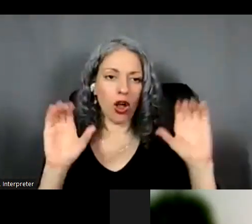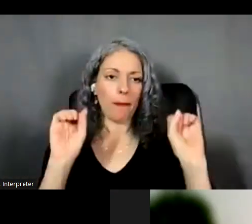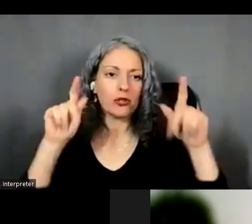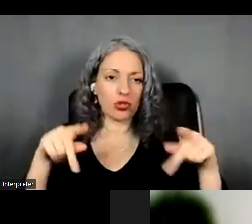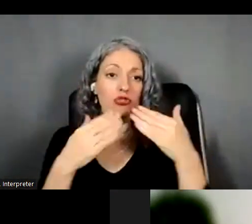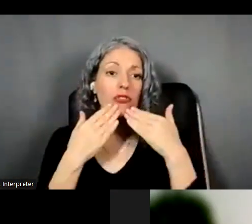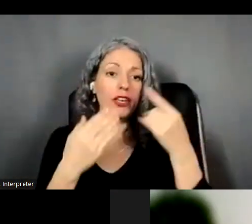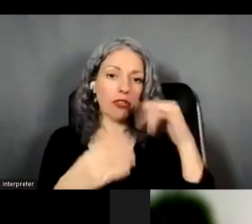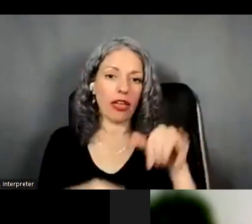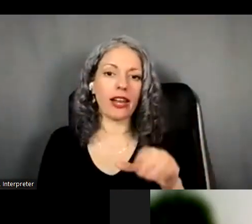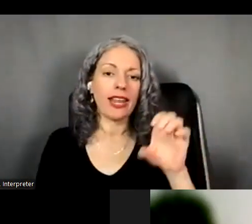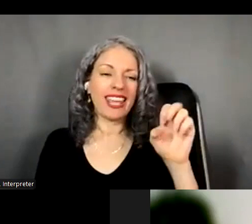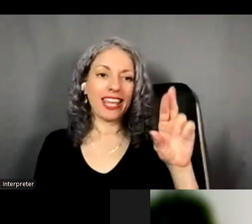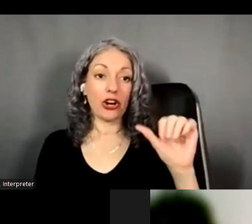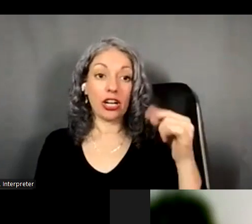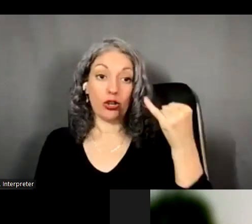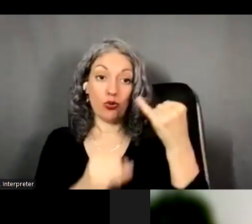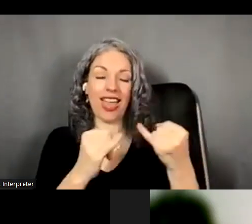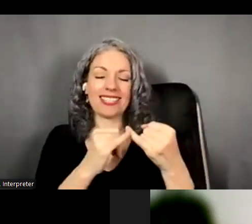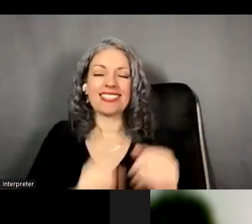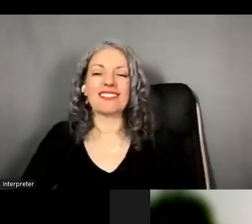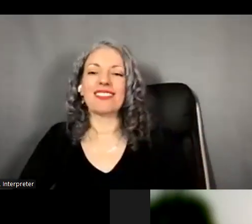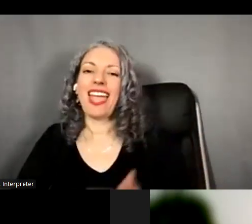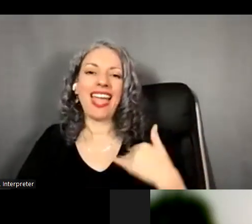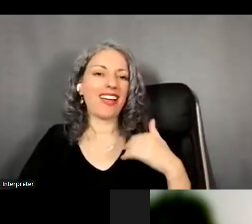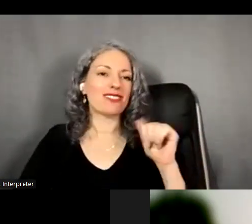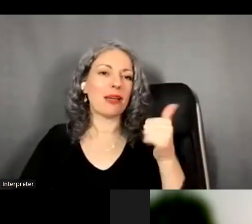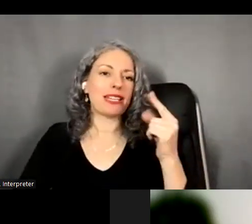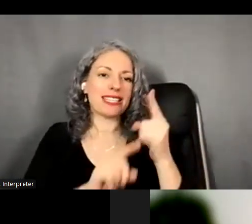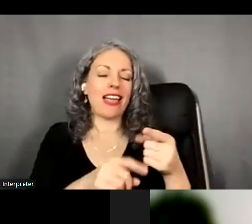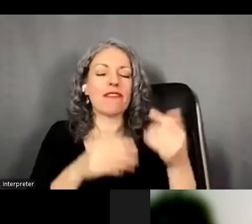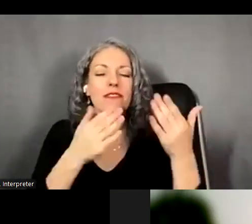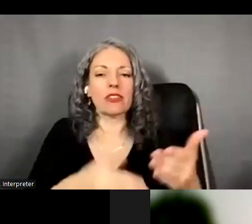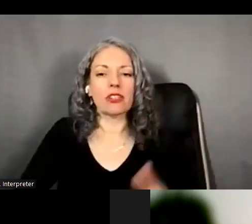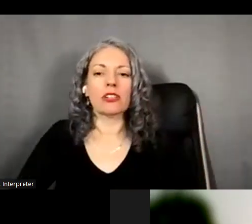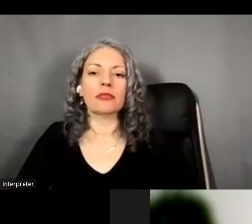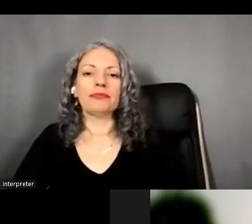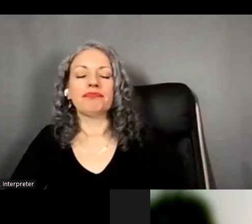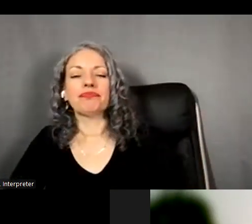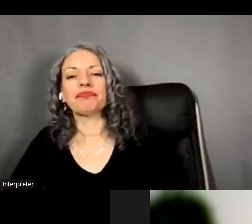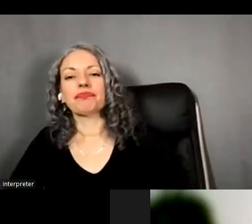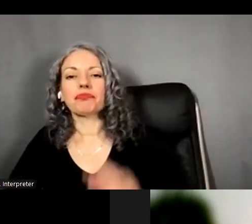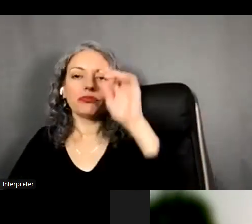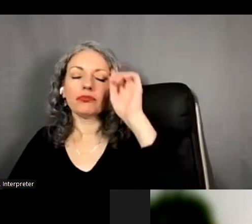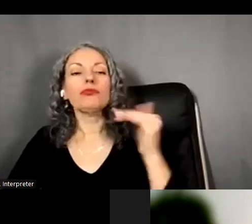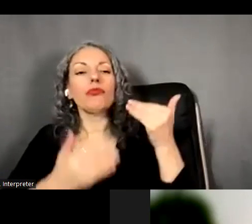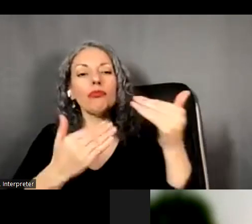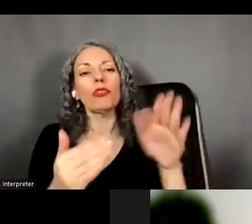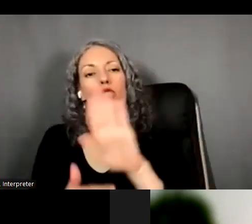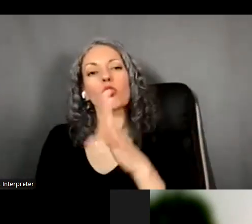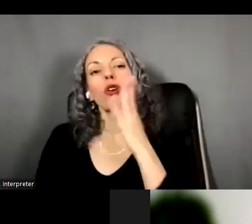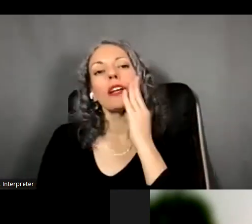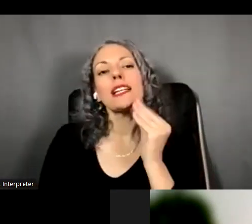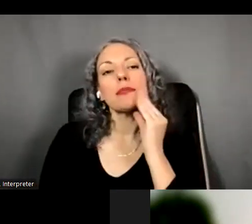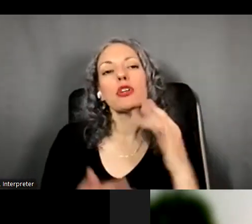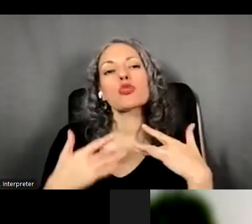So Eric, last but not least, we only have about 10 minutes left. So if you want to spend a few minutes kind of building on what your experience has been at Partners